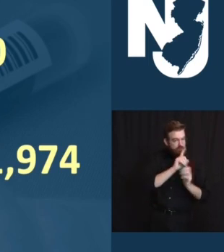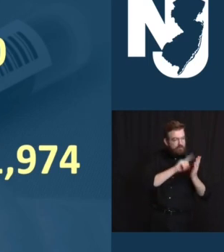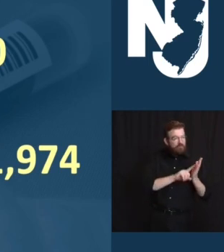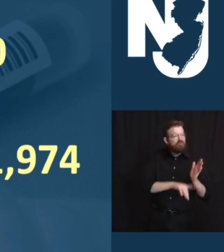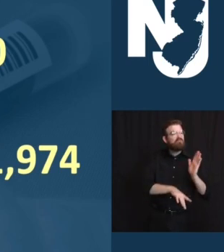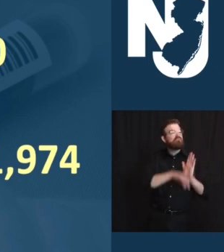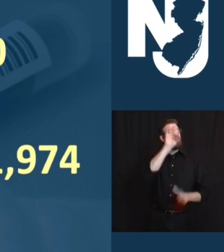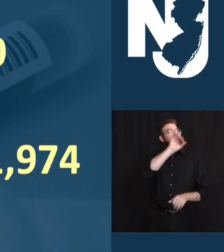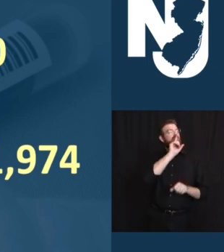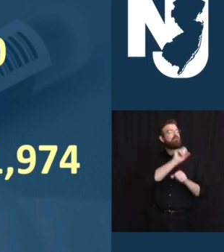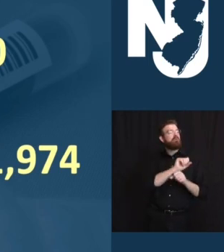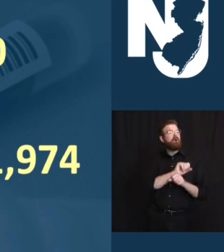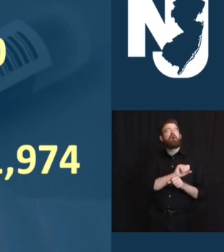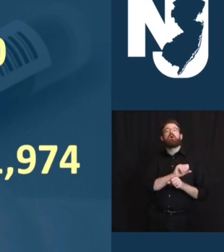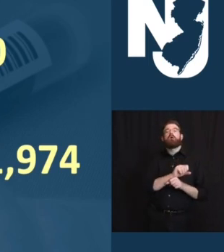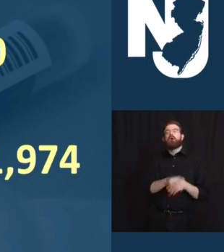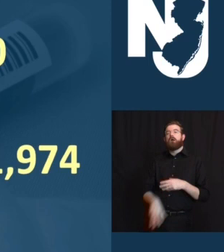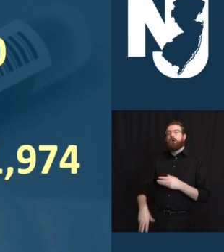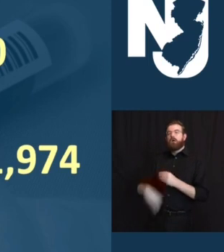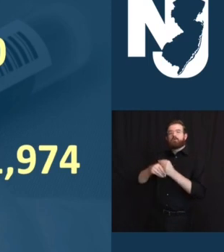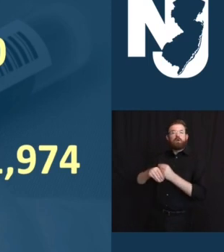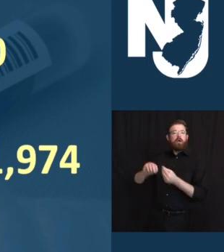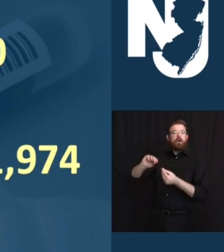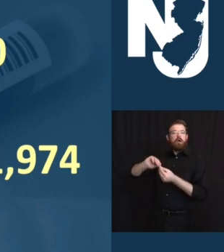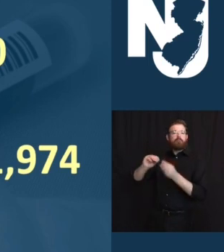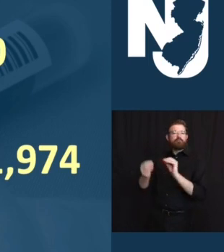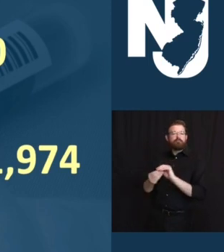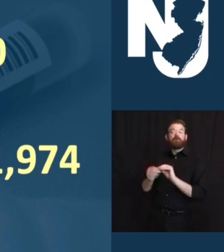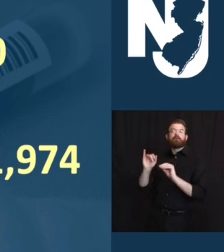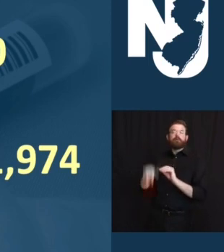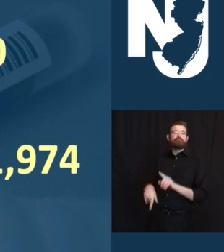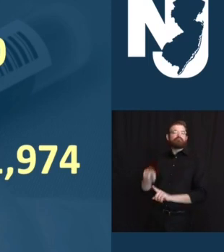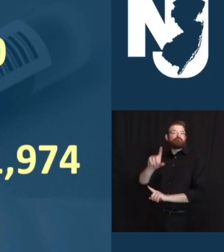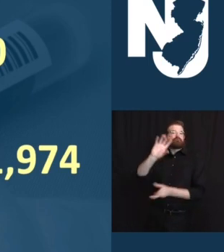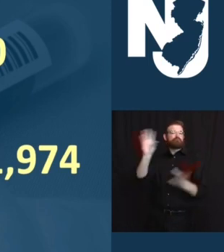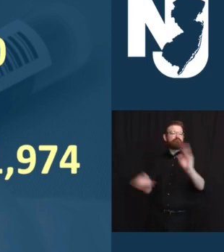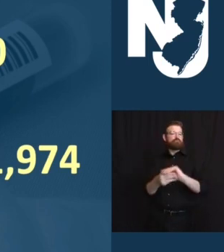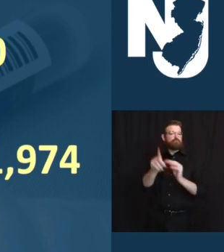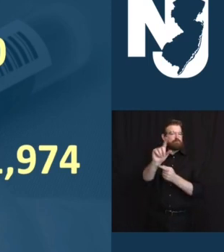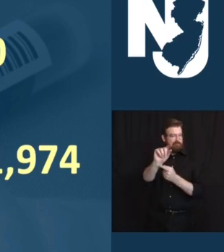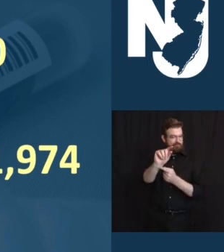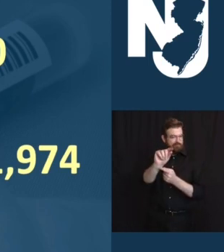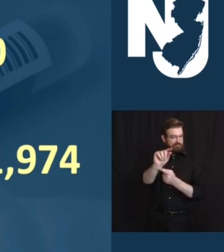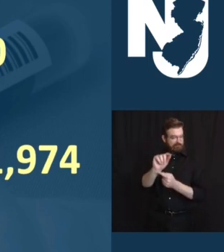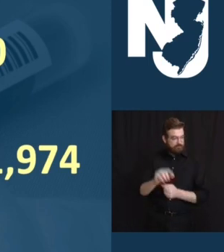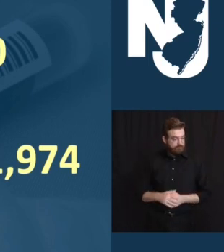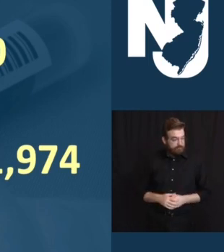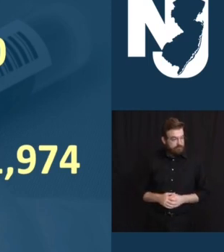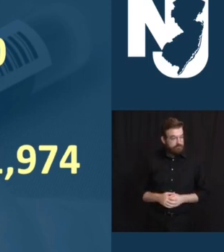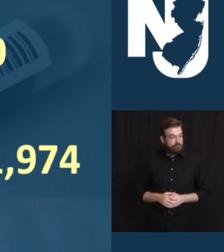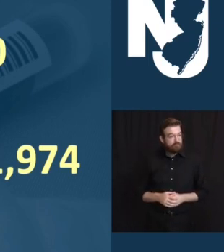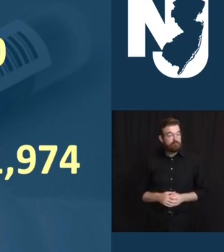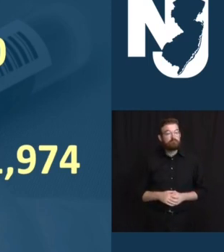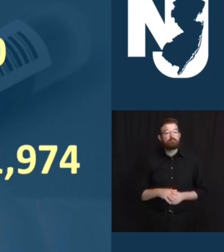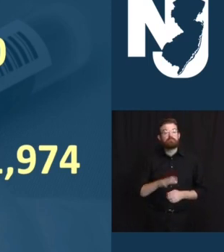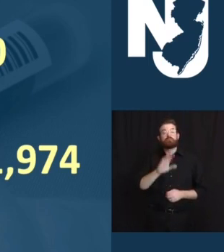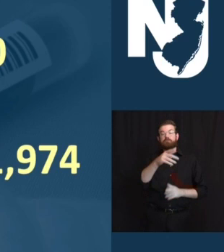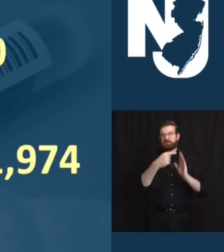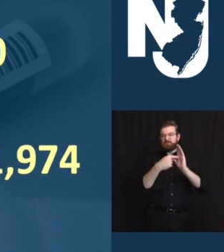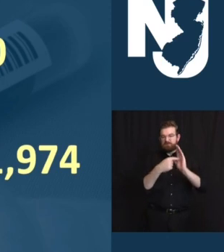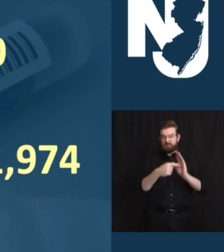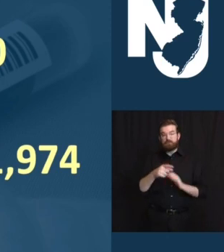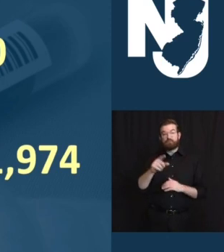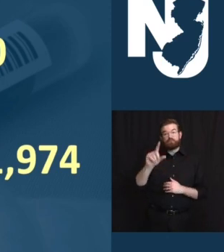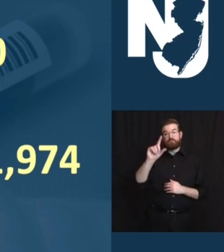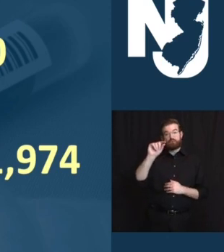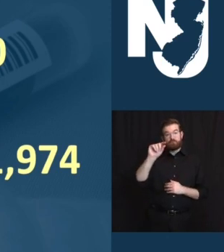fact we want to get this exactly as right as we can. For example, Judy, of the deaths we're reporting today, 7 occurred